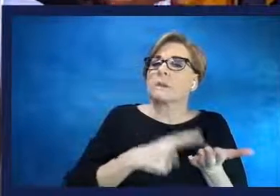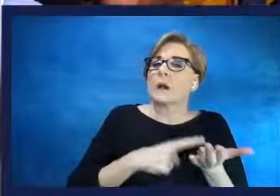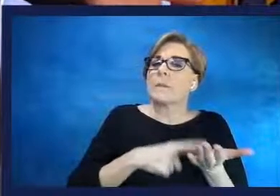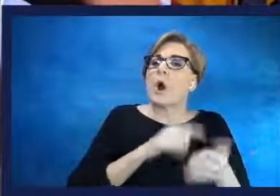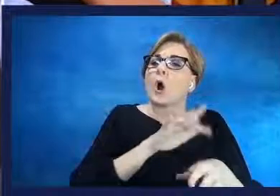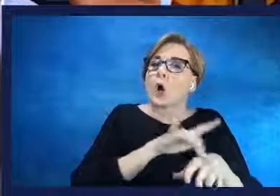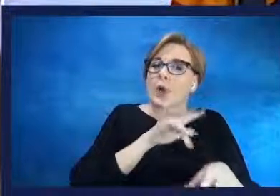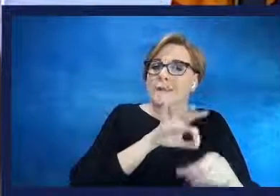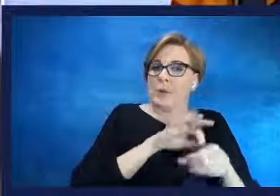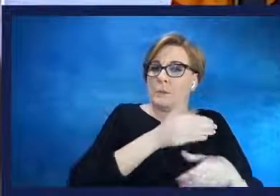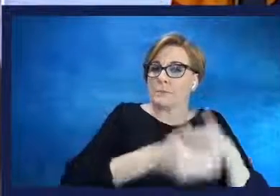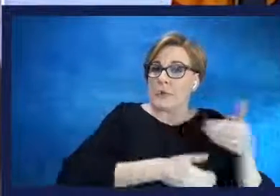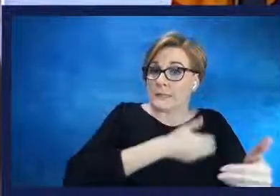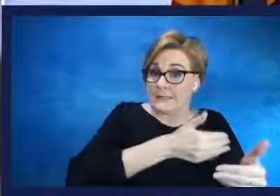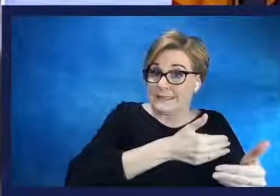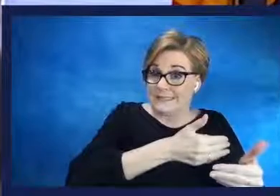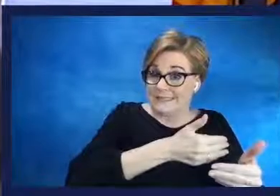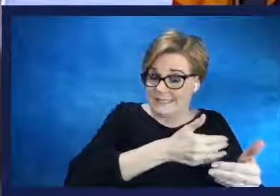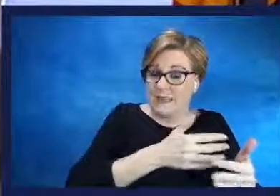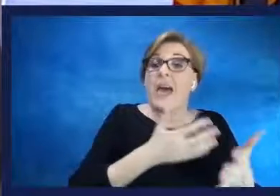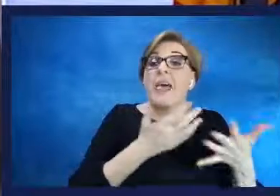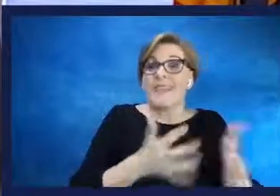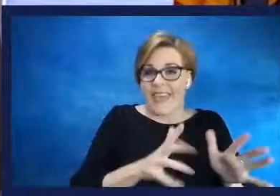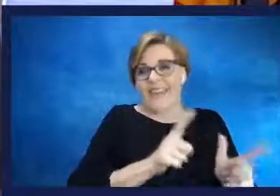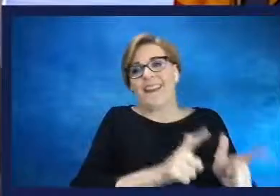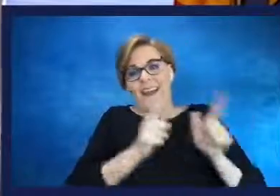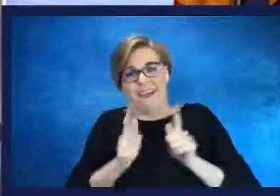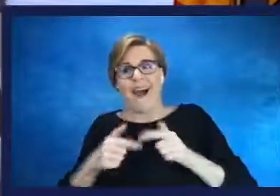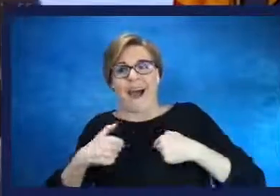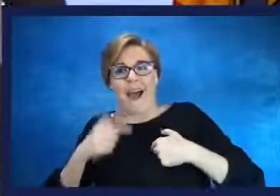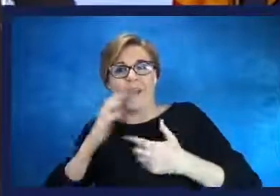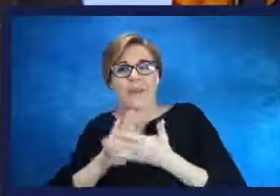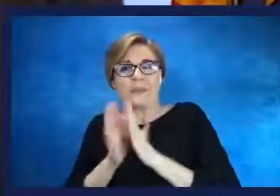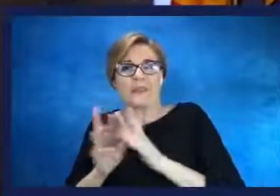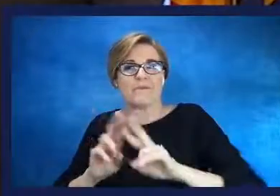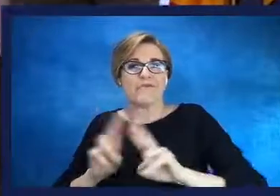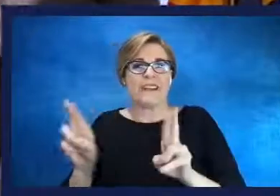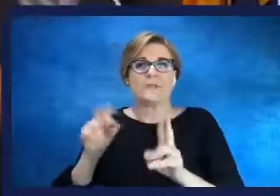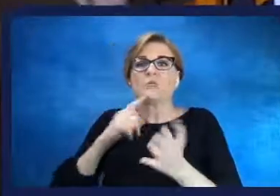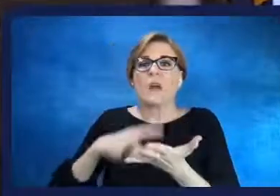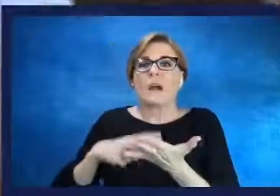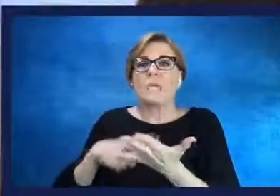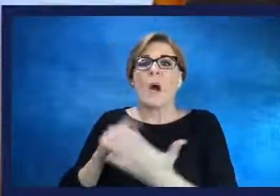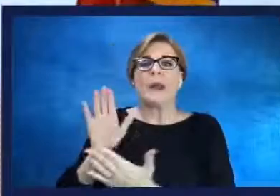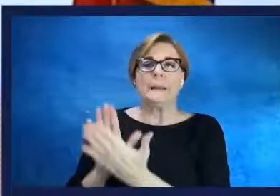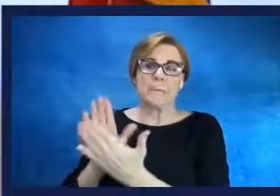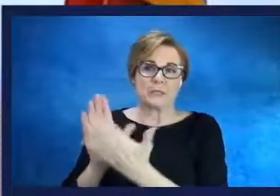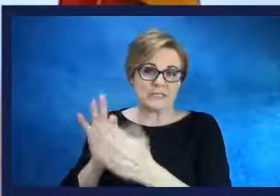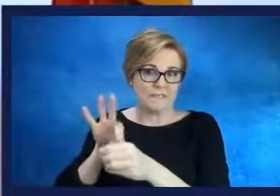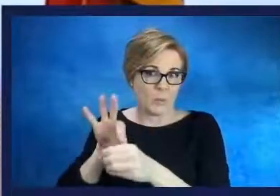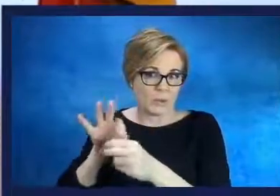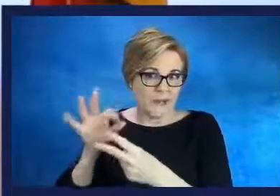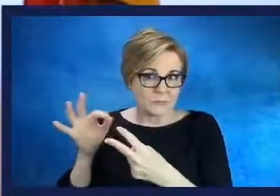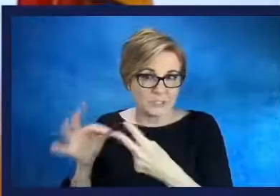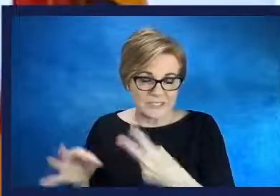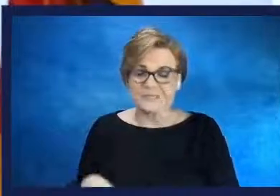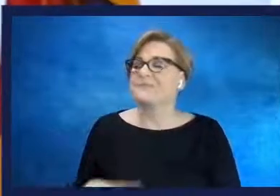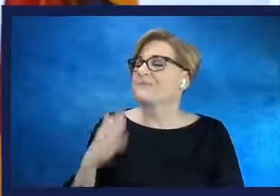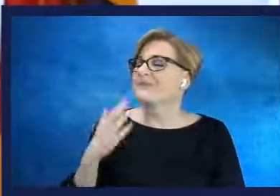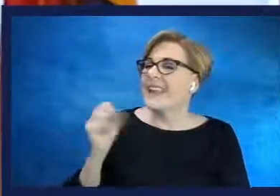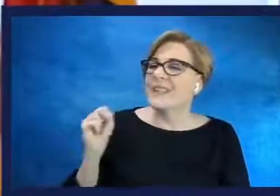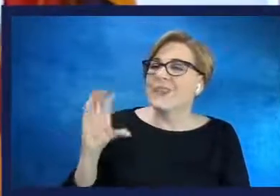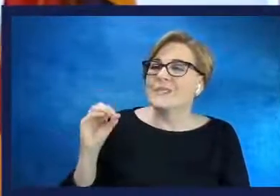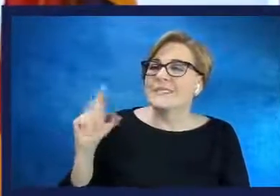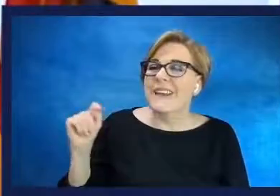then describe in detail some of our in-person voting options. Thank you, Ray. Thank you, Scott. Well, Scott's getting ready for the in-person part.